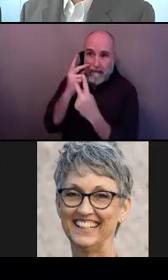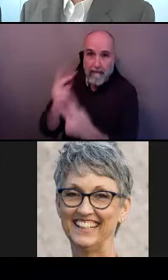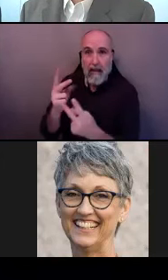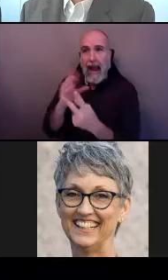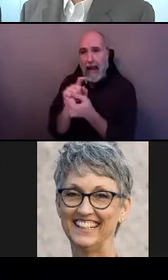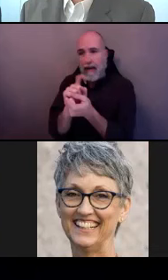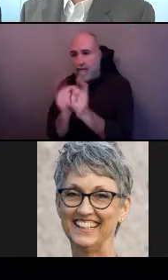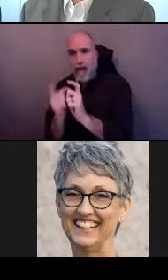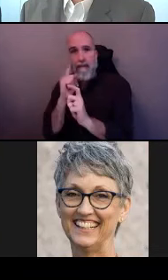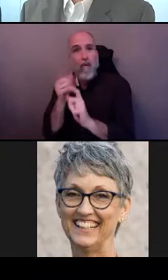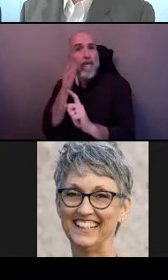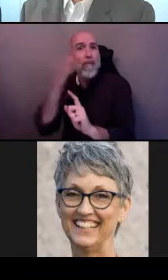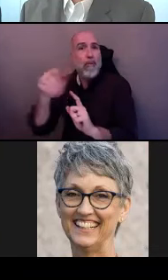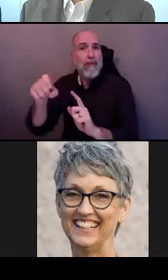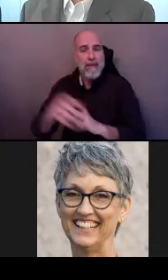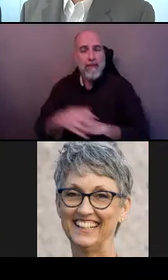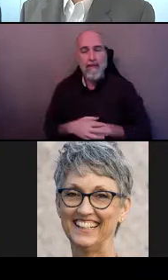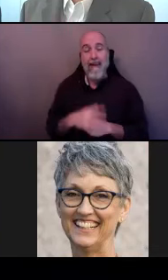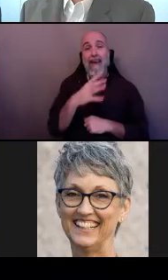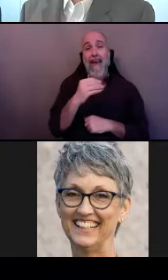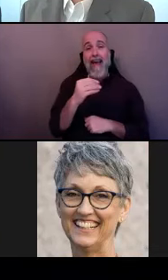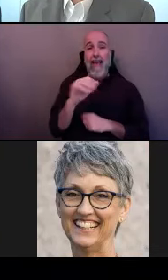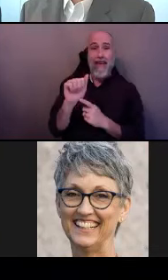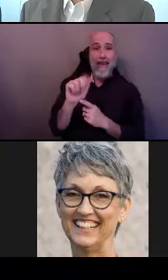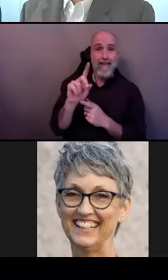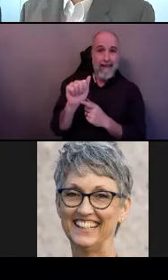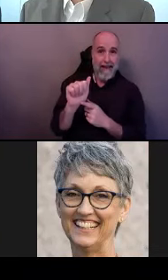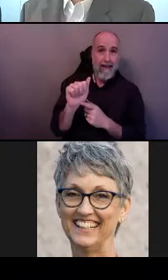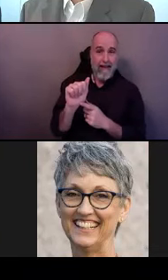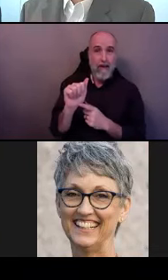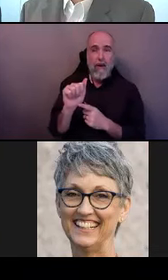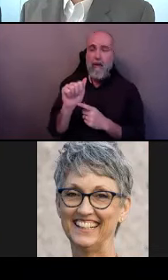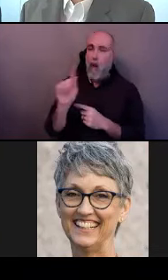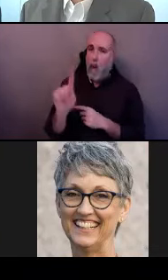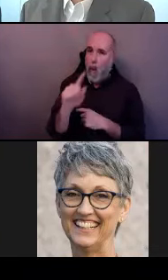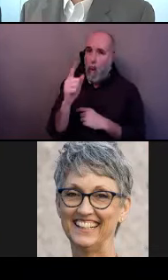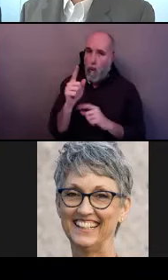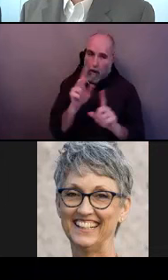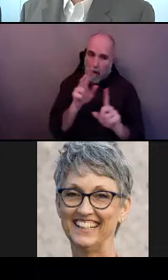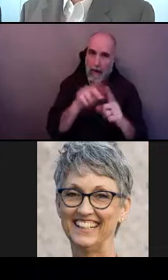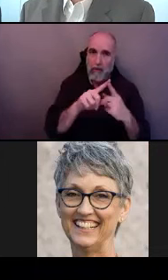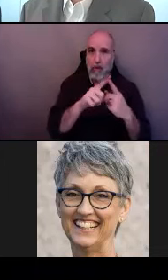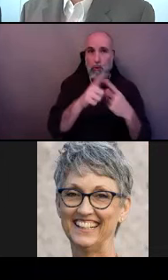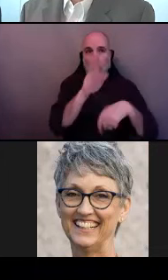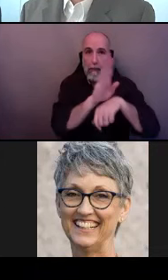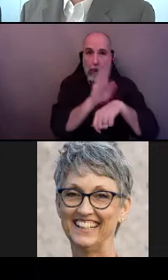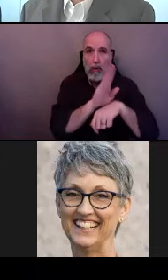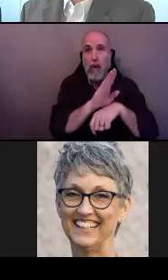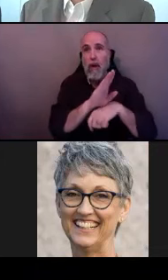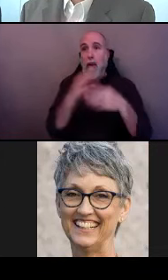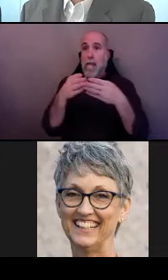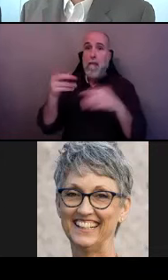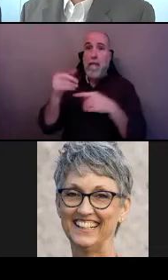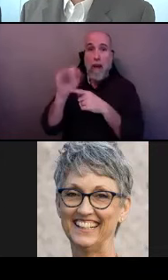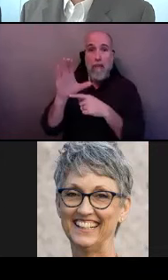future need. Also, the Americans with Disability Act, which only applies to commercial, public, and governmental